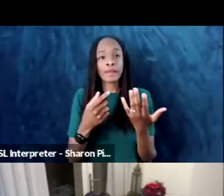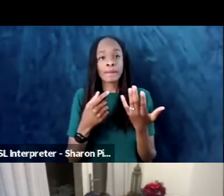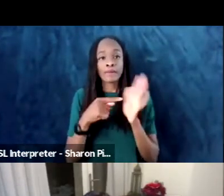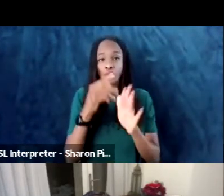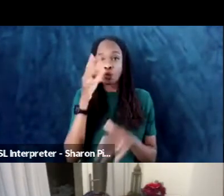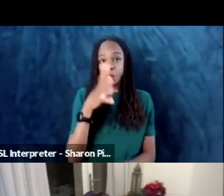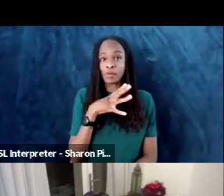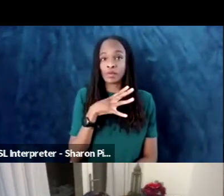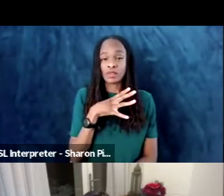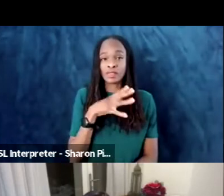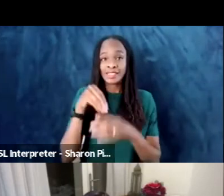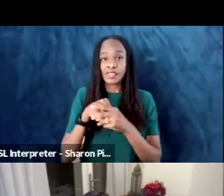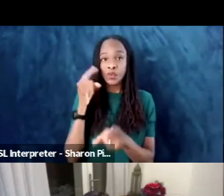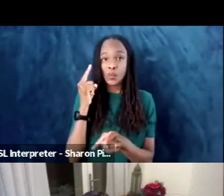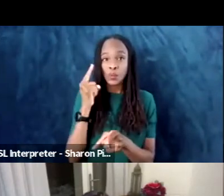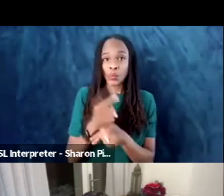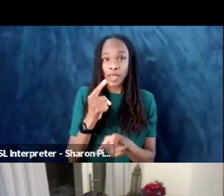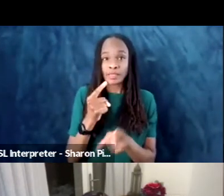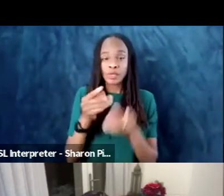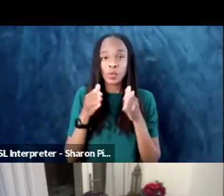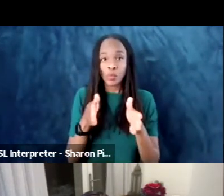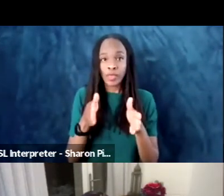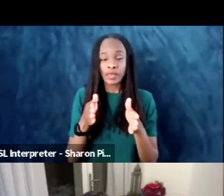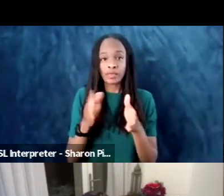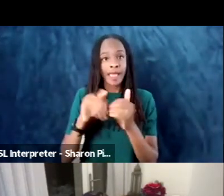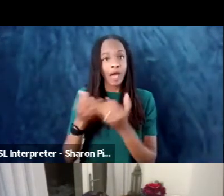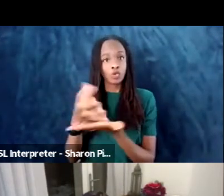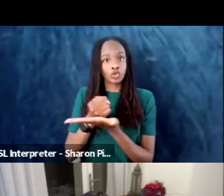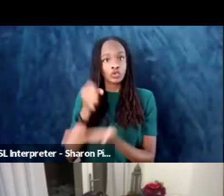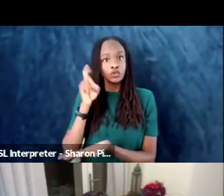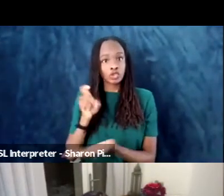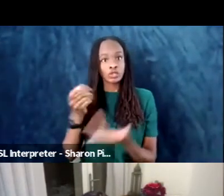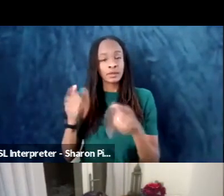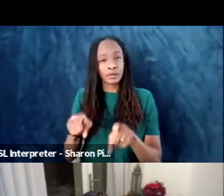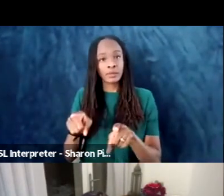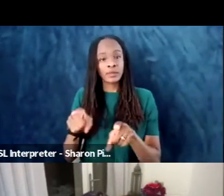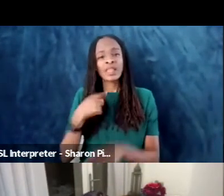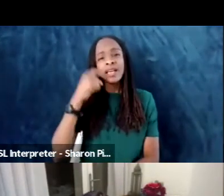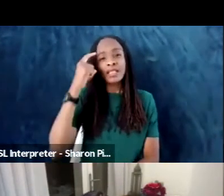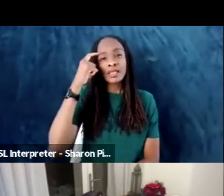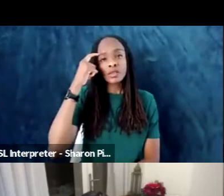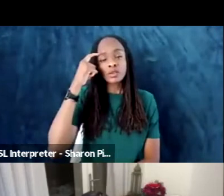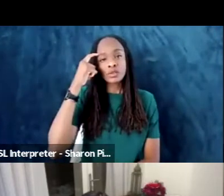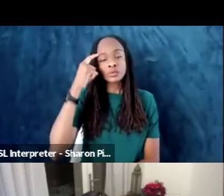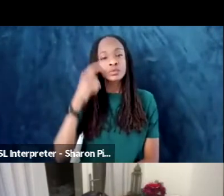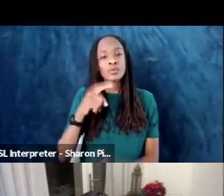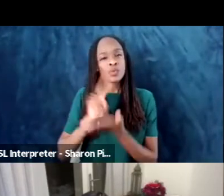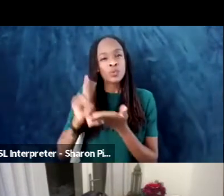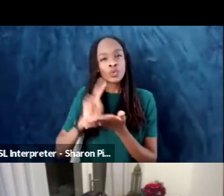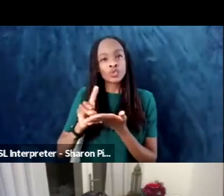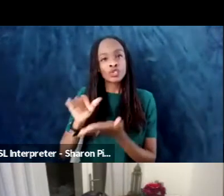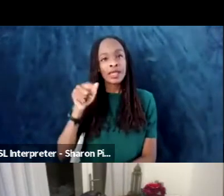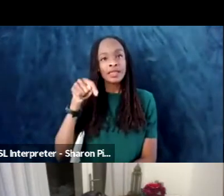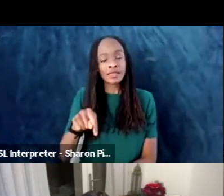woman in the right way as they deserve to be. And I think studies like this,